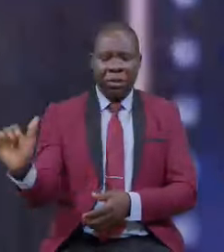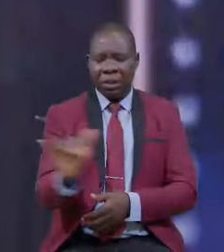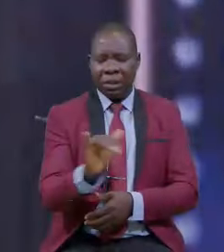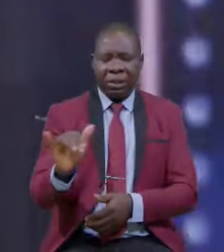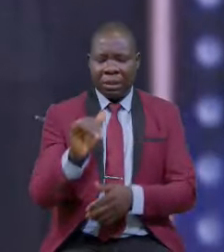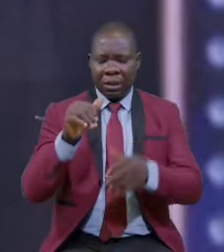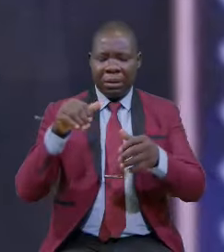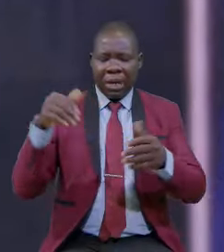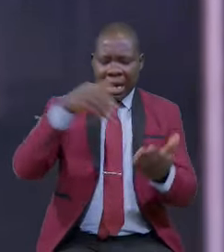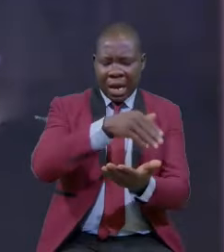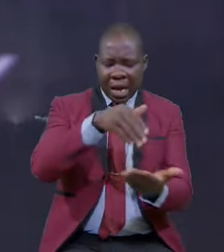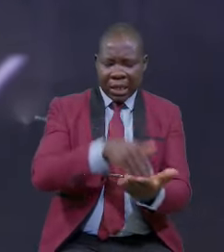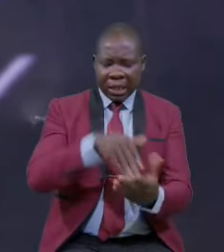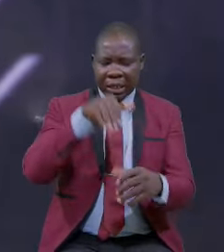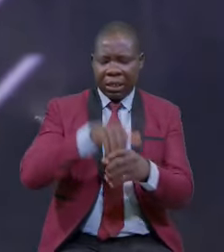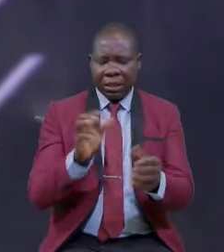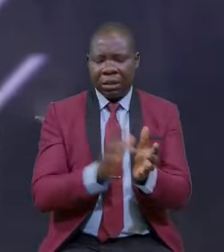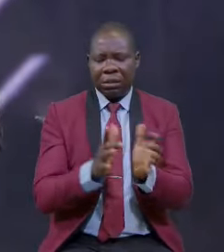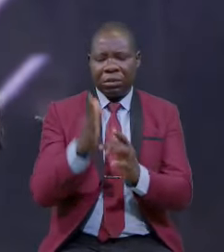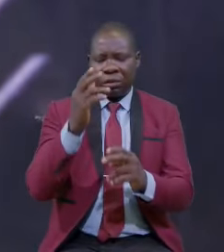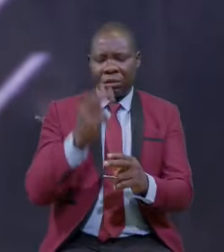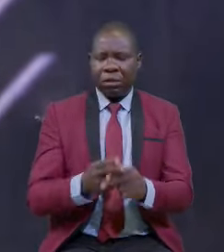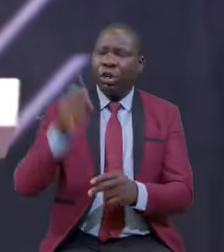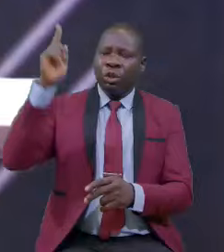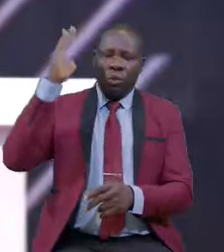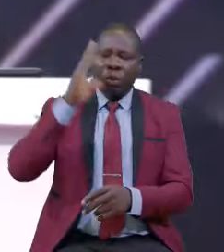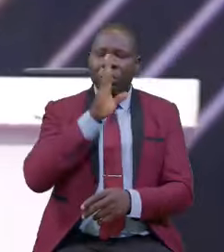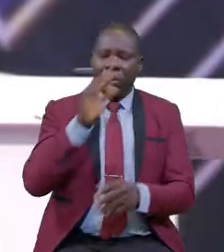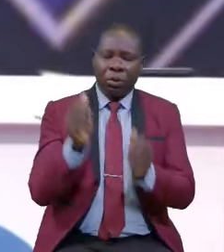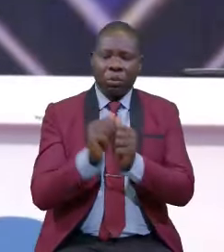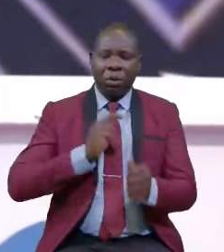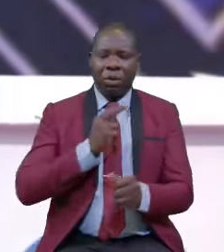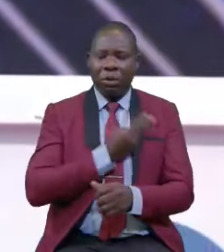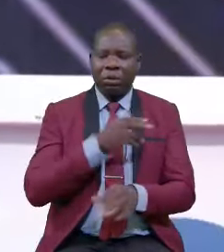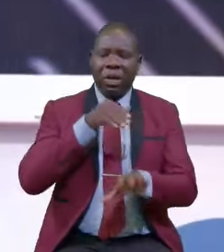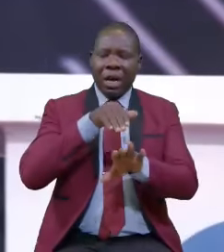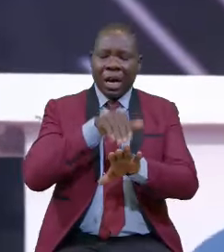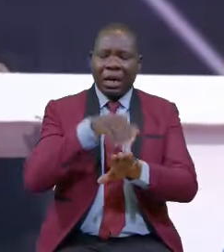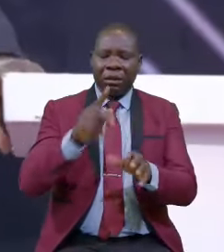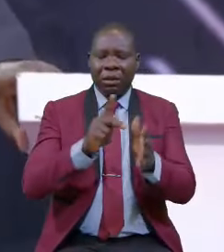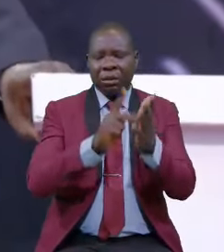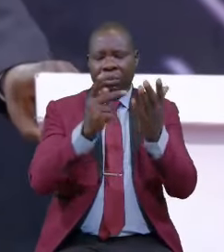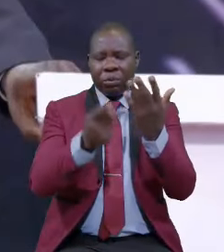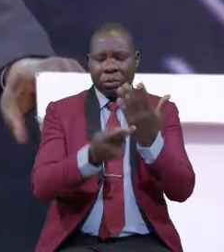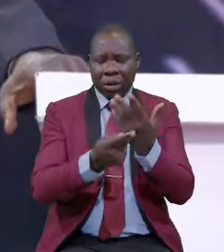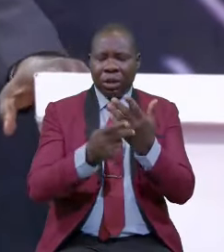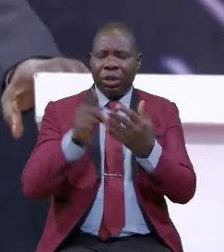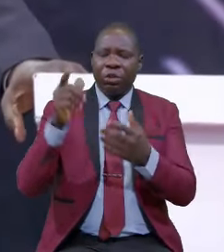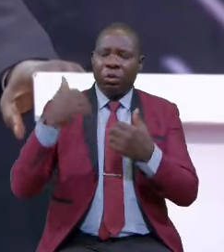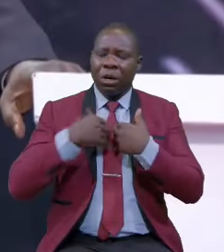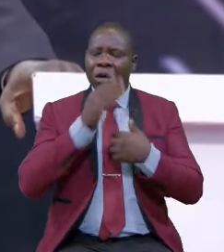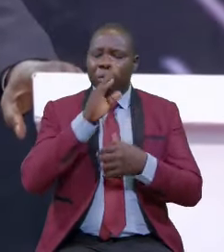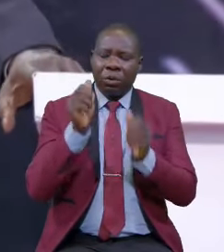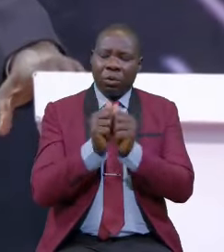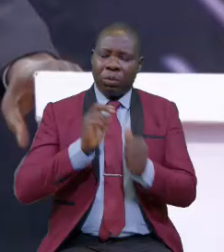the crusade. You've been with us at the minister professional conference. Now be with everyone